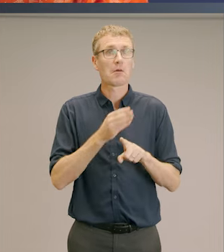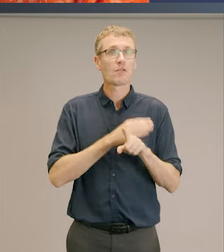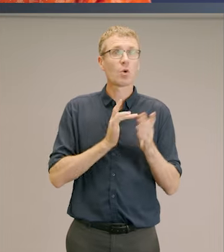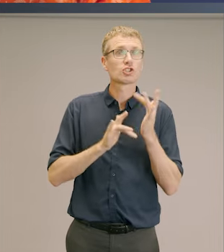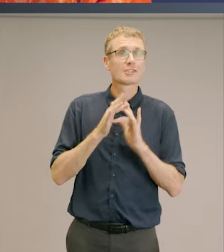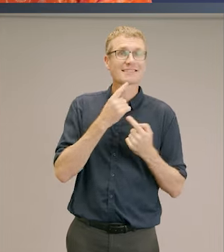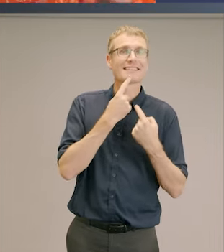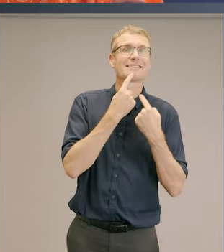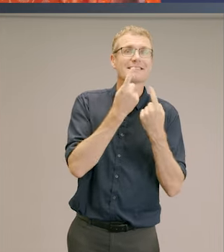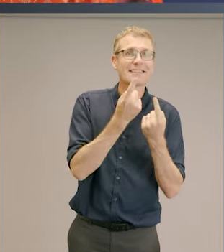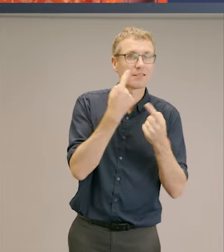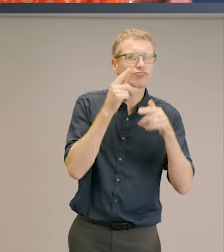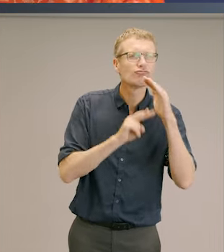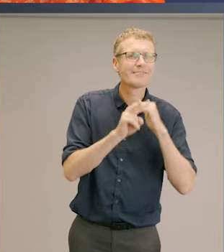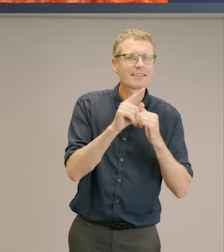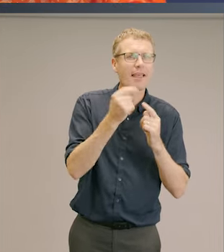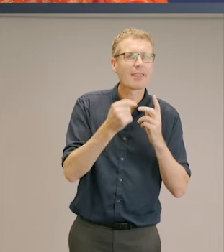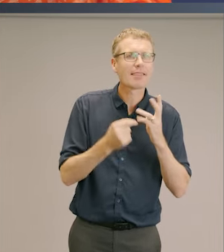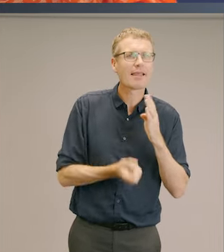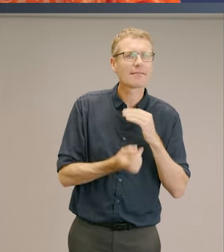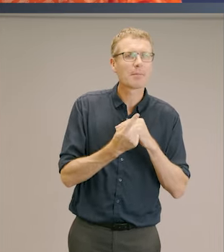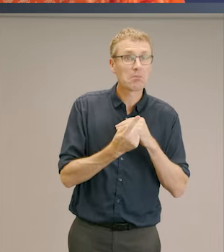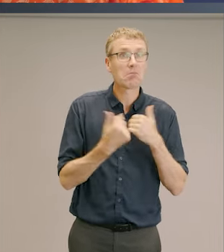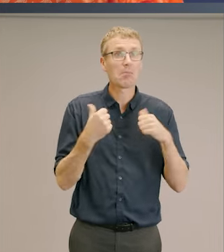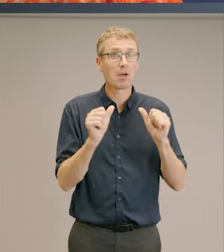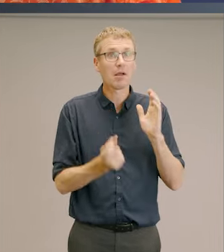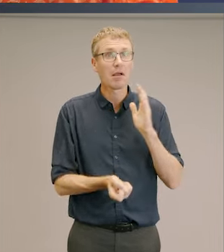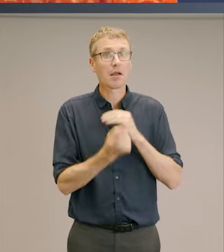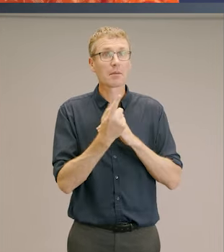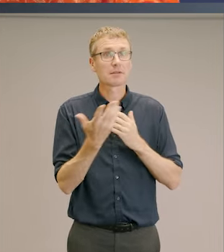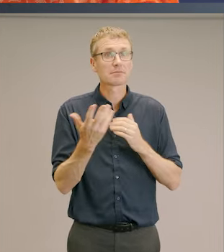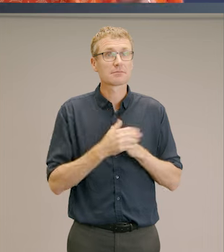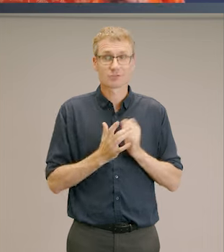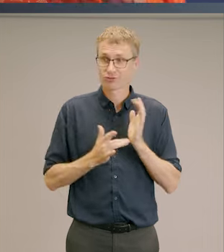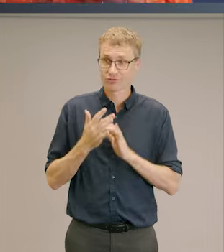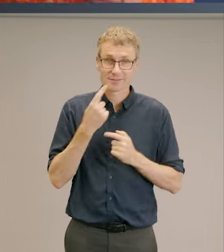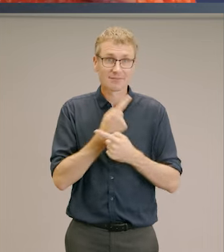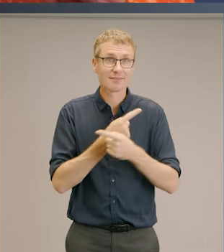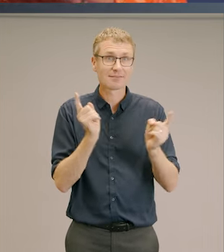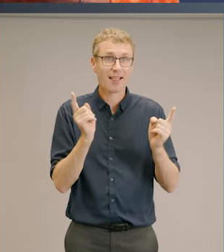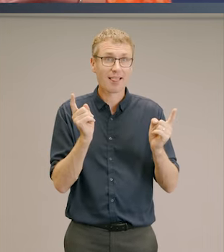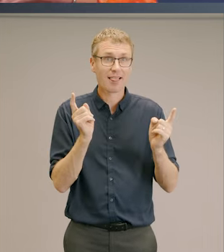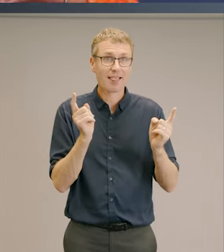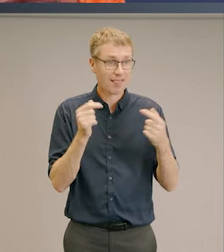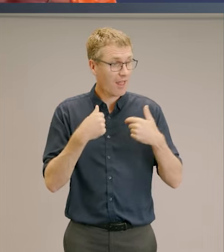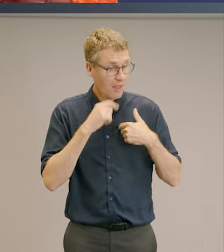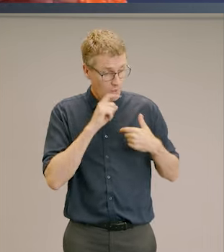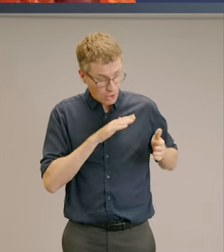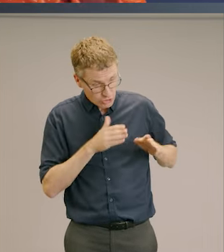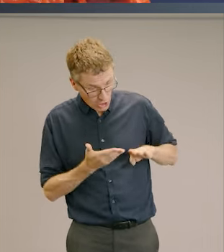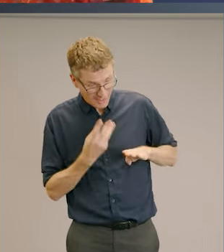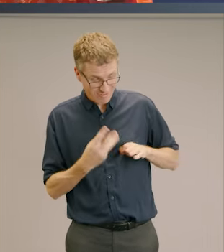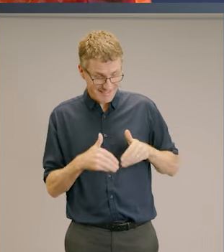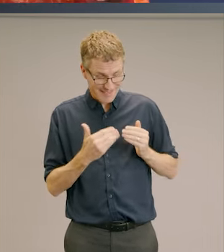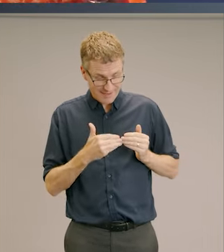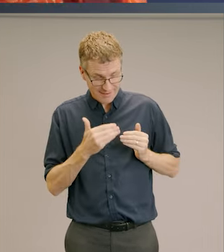Secondly, the predictions that Jesus had given were fulfilled. Jesus had predicted over and over again that he would